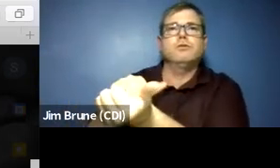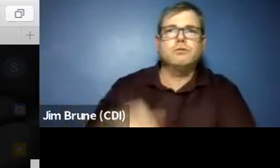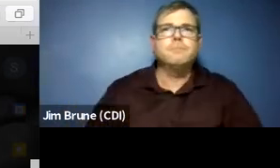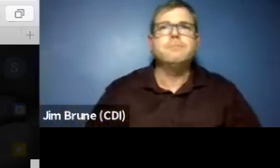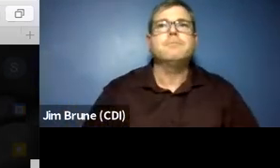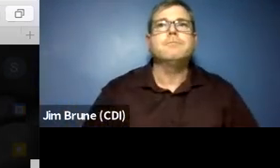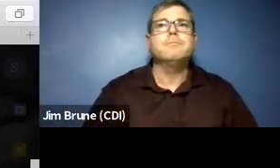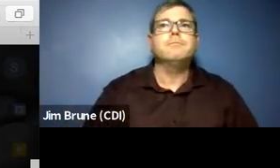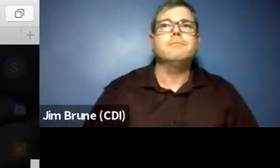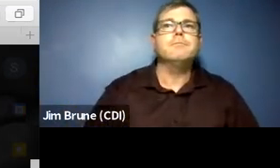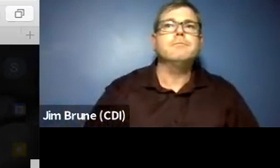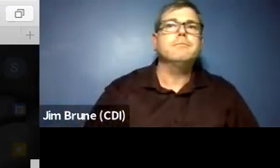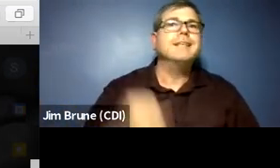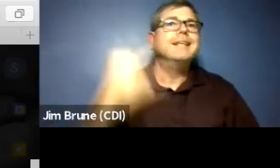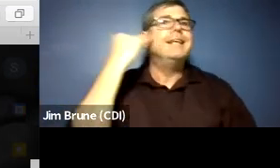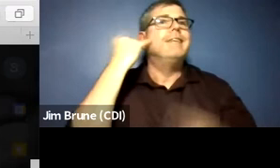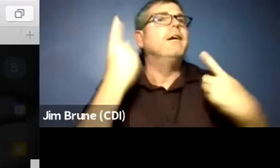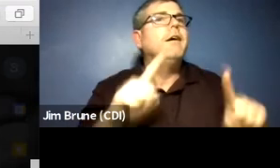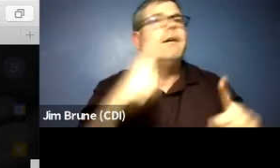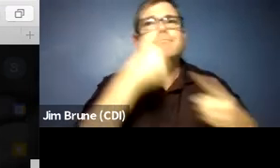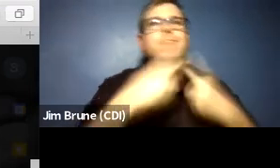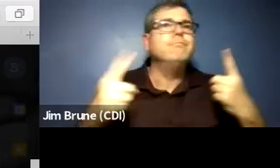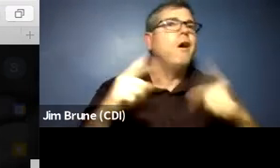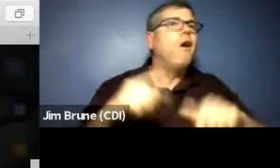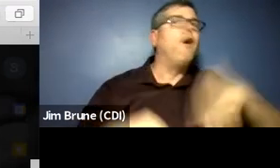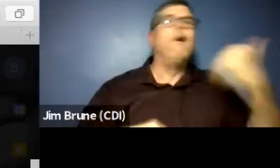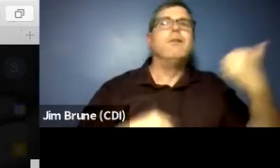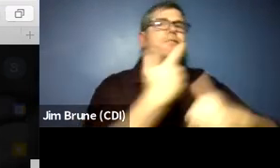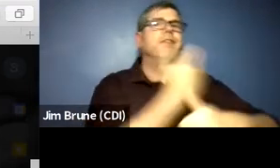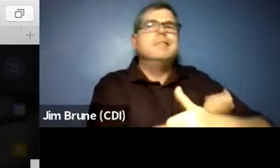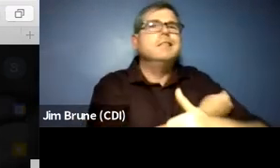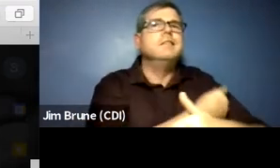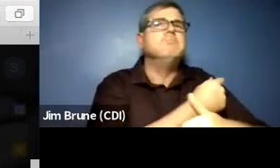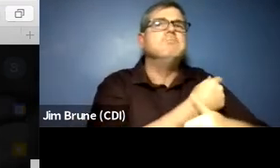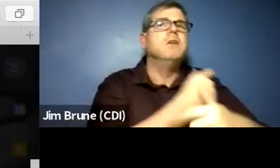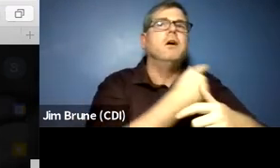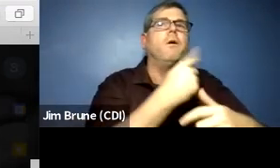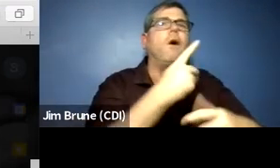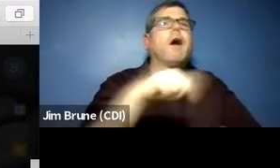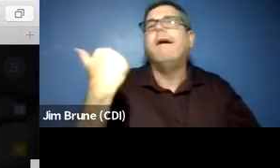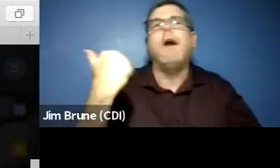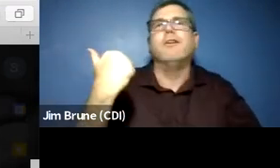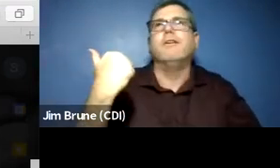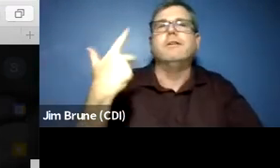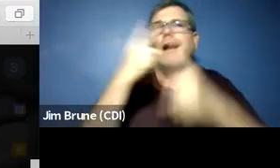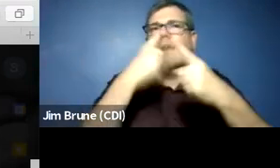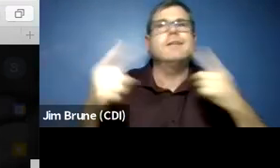other things that are not vaccines or injectables, such as food, animals, or latex.